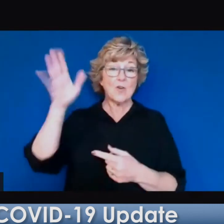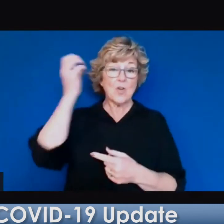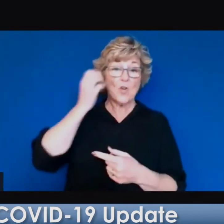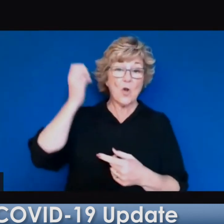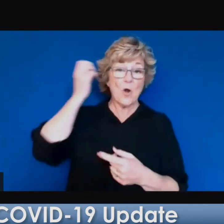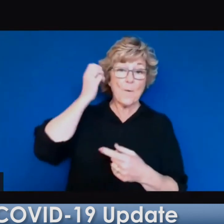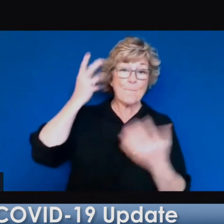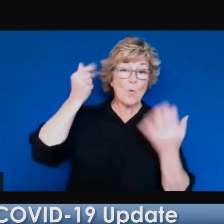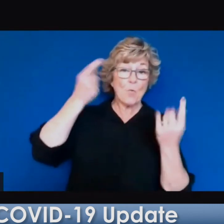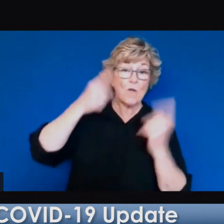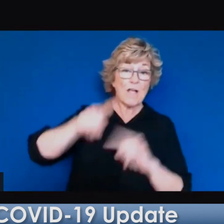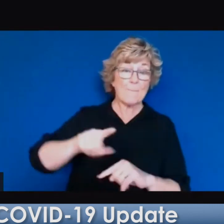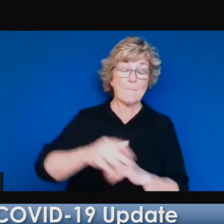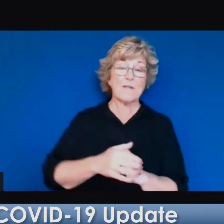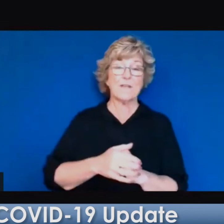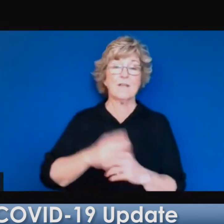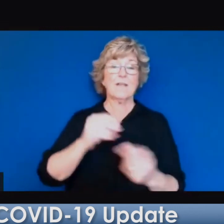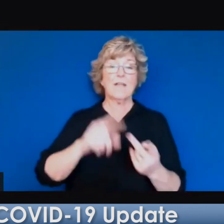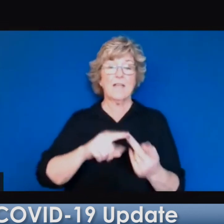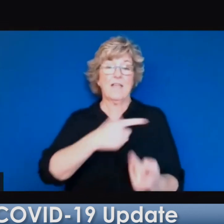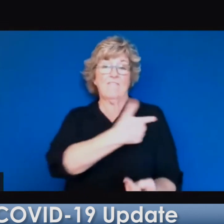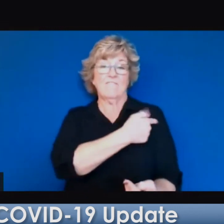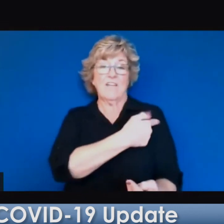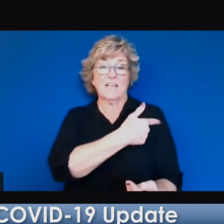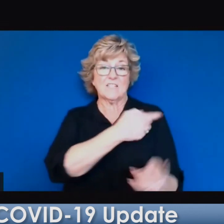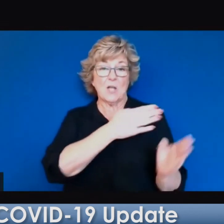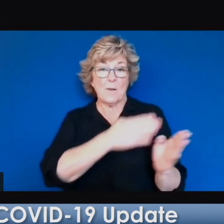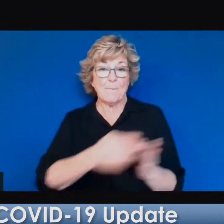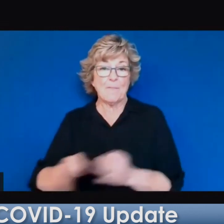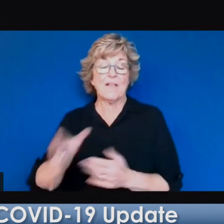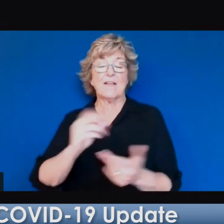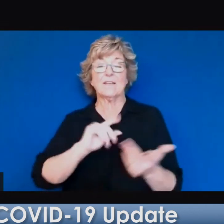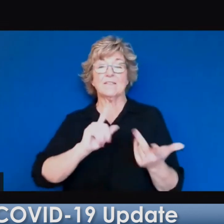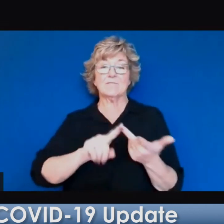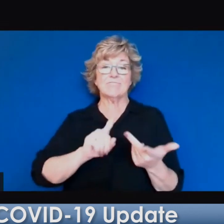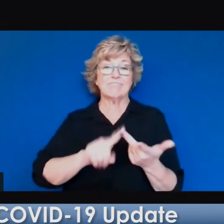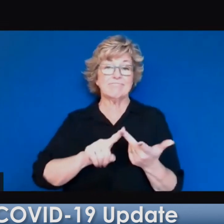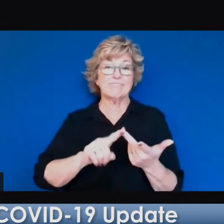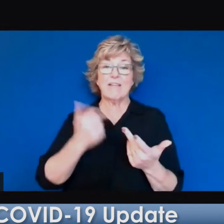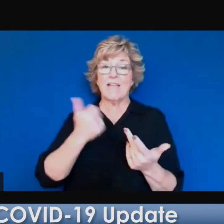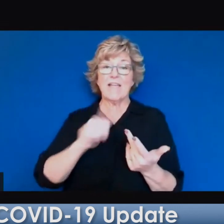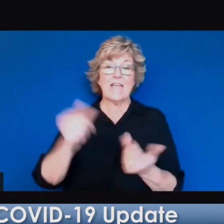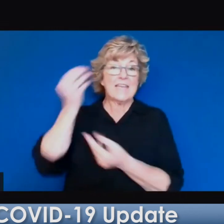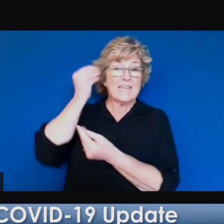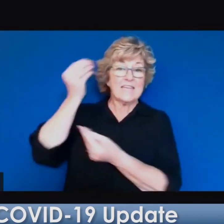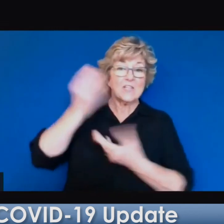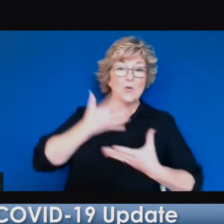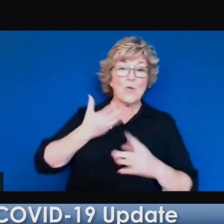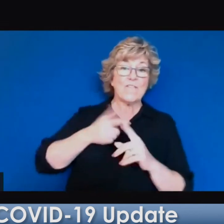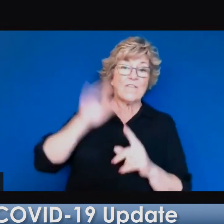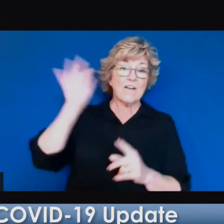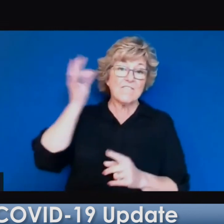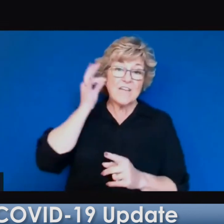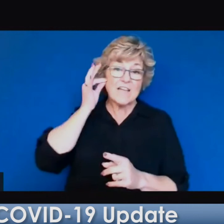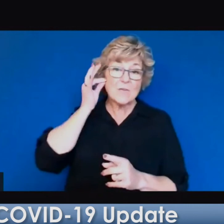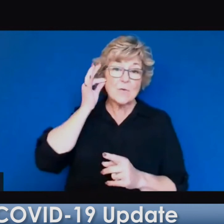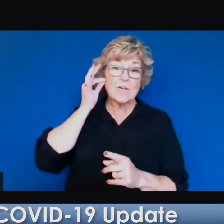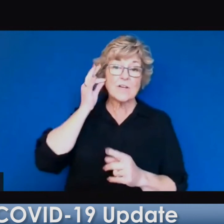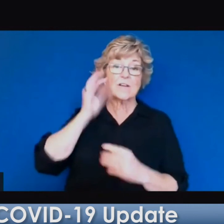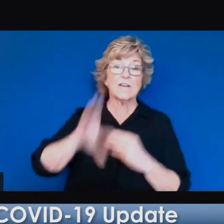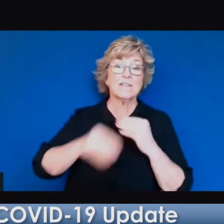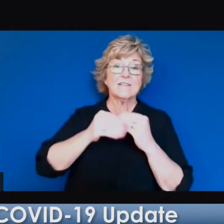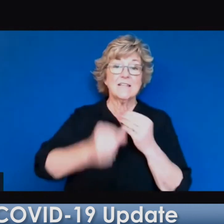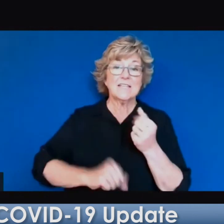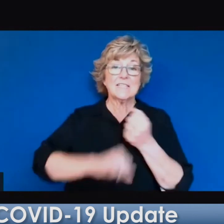to update you on vaccination plans. We'll update you as well on any news we hear from the federal government in terms of additional